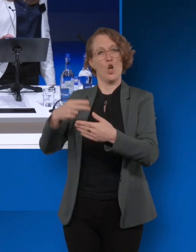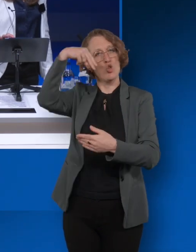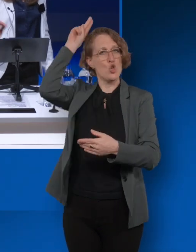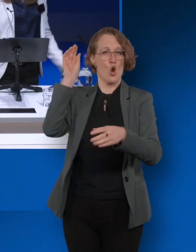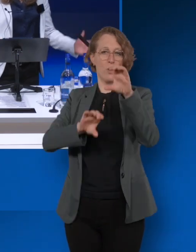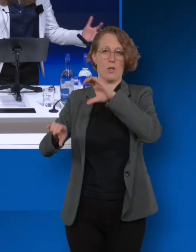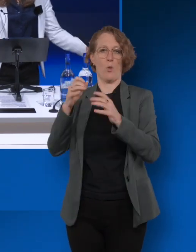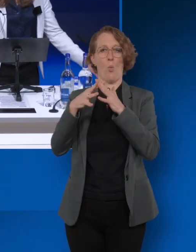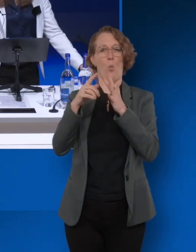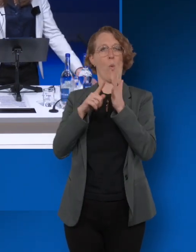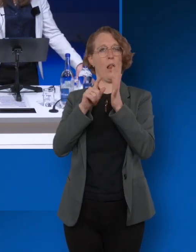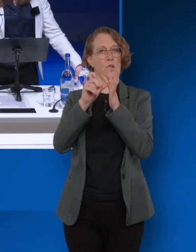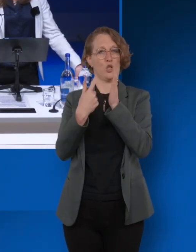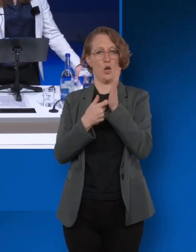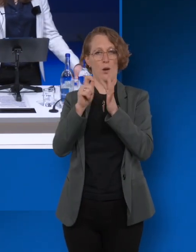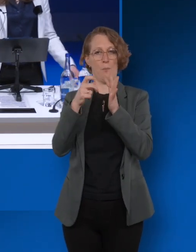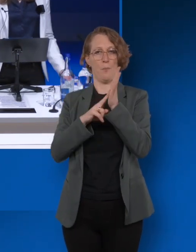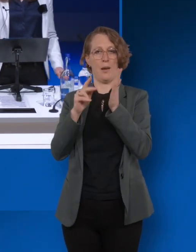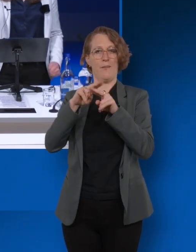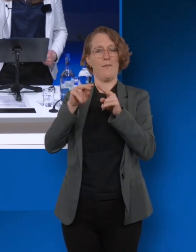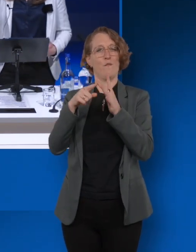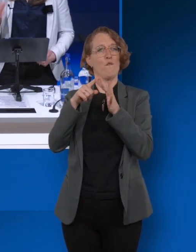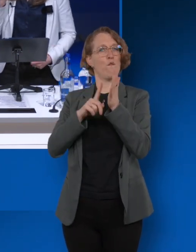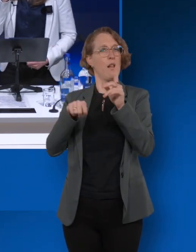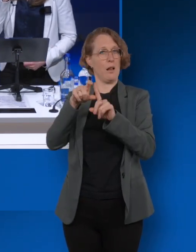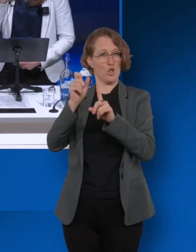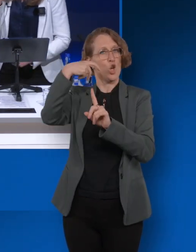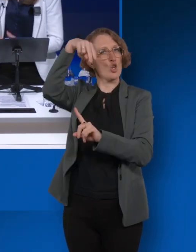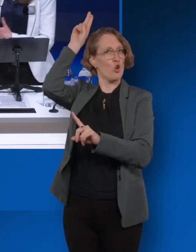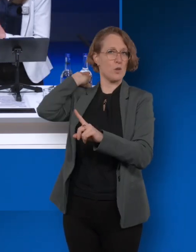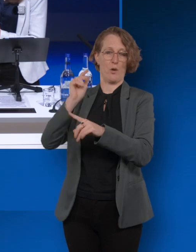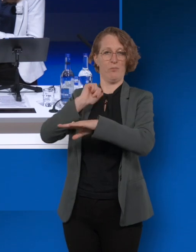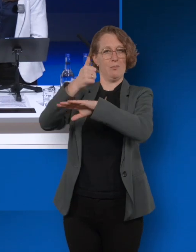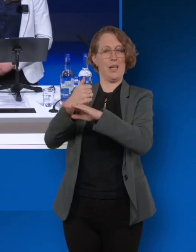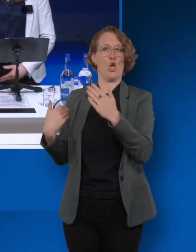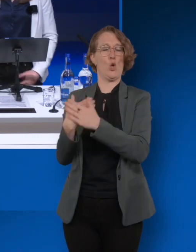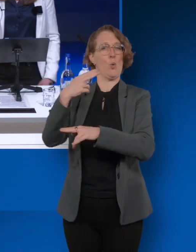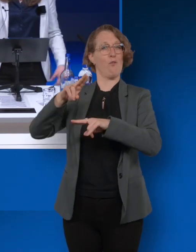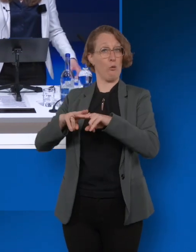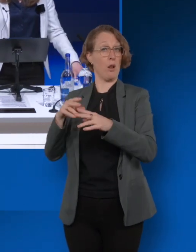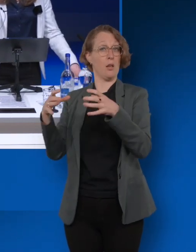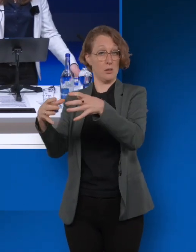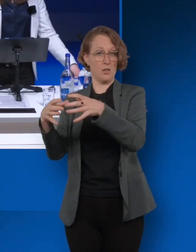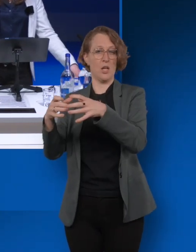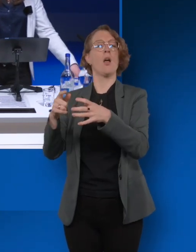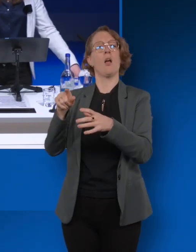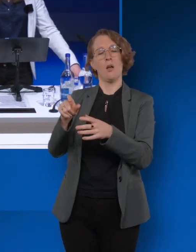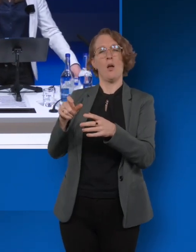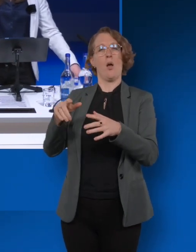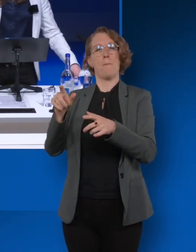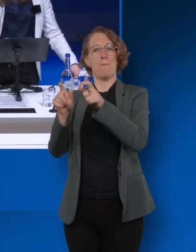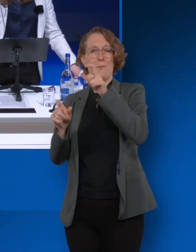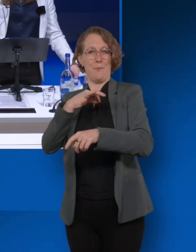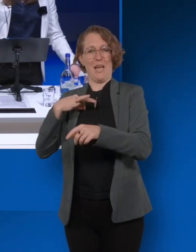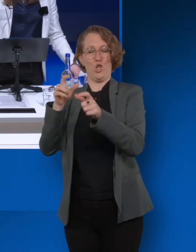Wilder Penfield, who founded the Montreal Neurological Institute, known for his treatment of patients with epilepsy, trying